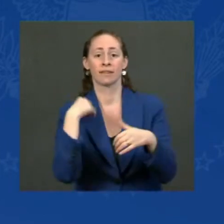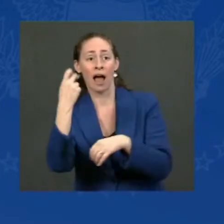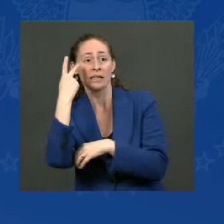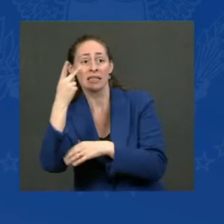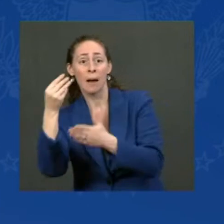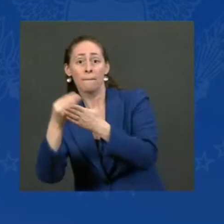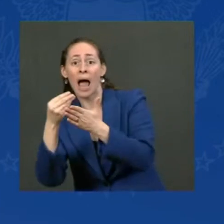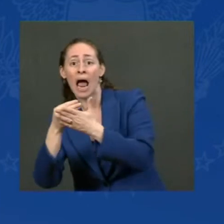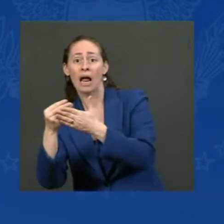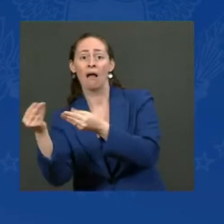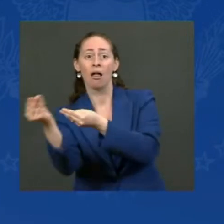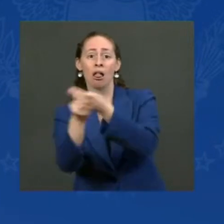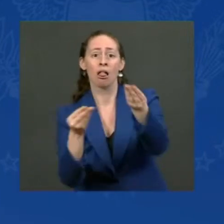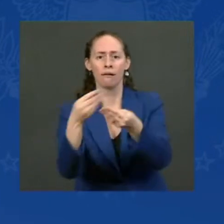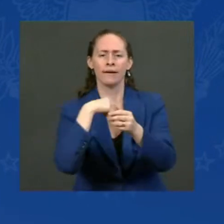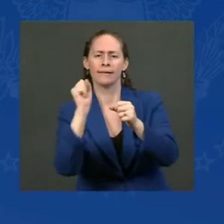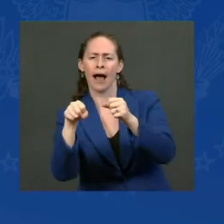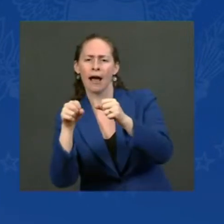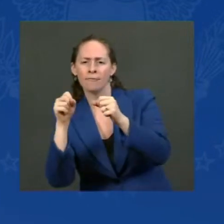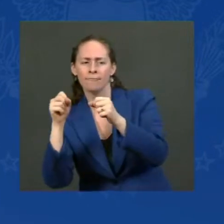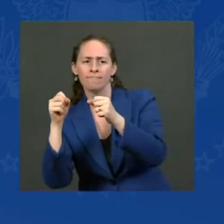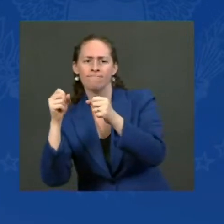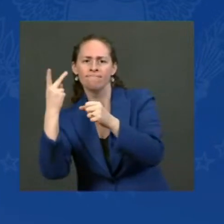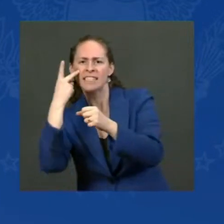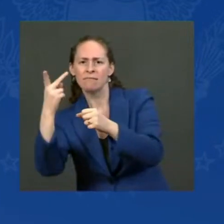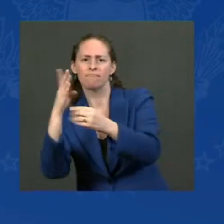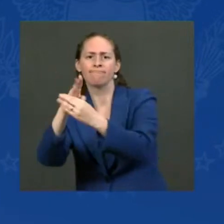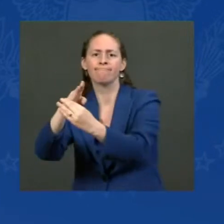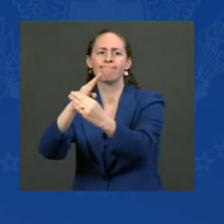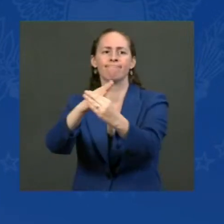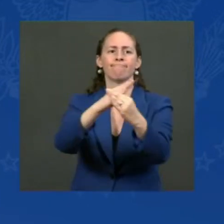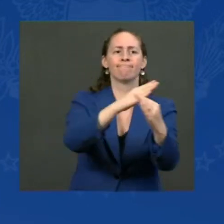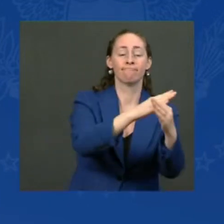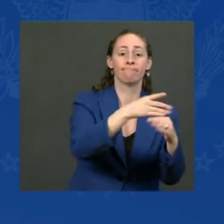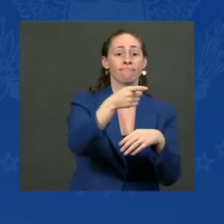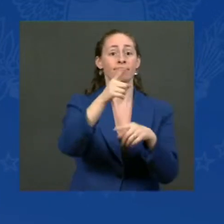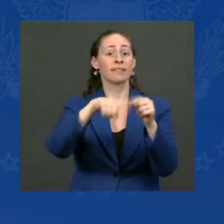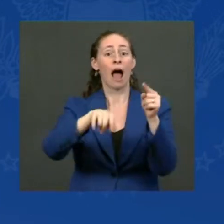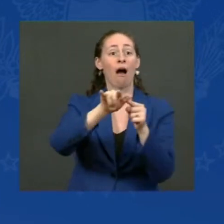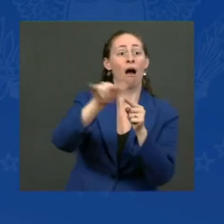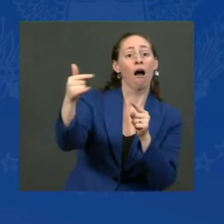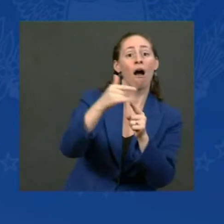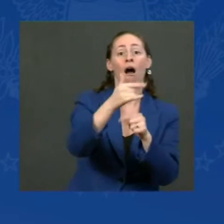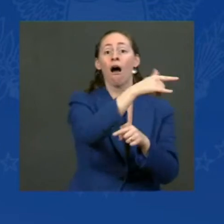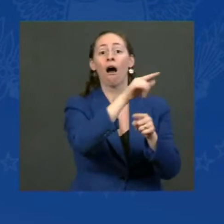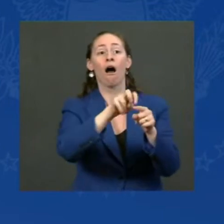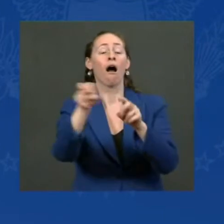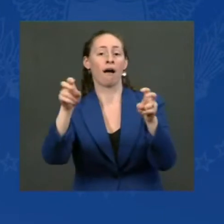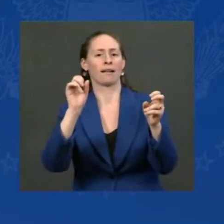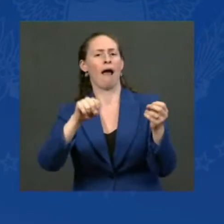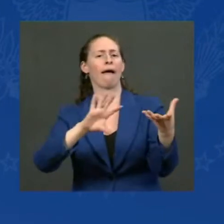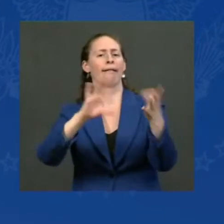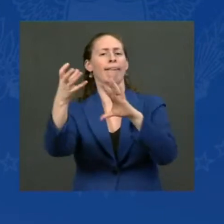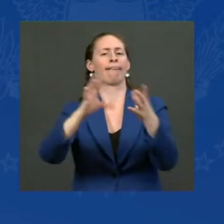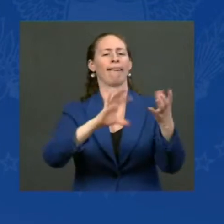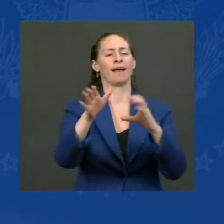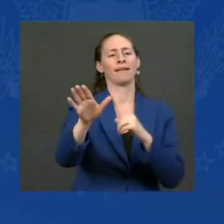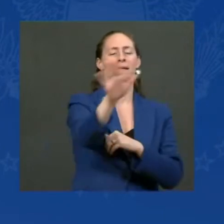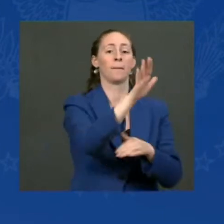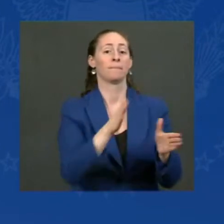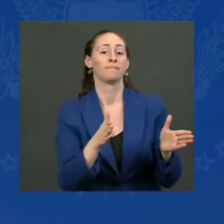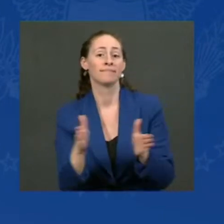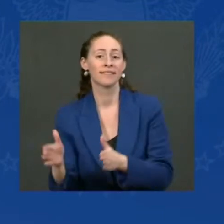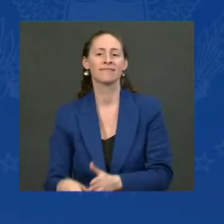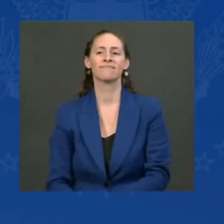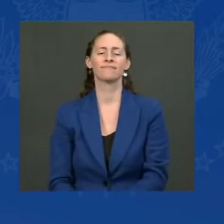propaganda, preventing their travel, as well as disrupting imminent attacks. We'll meet terrorist